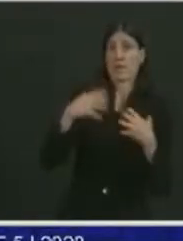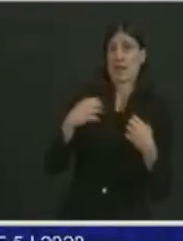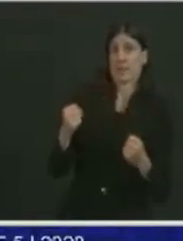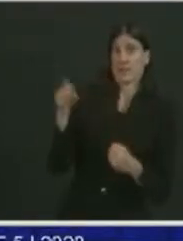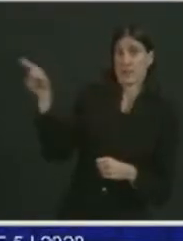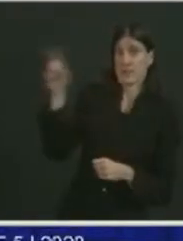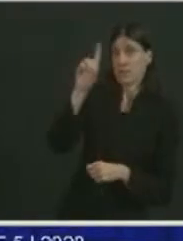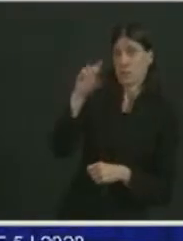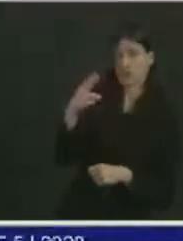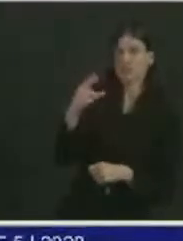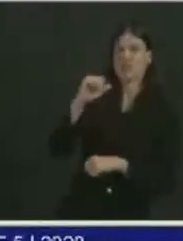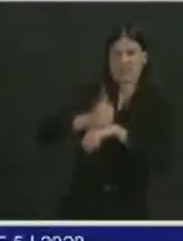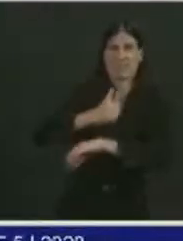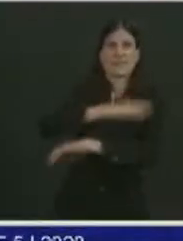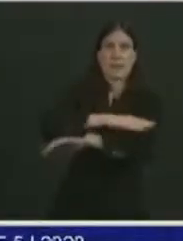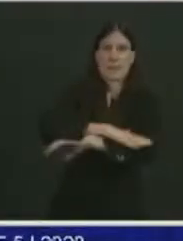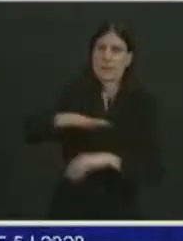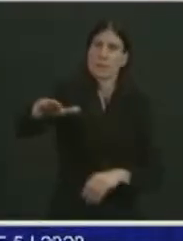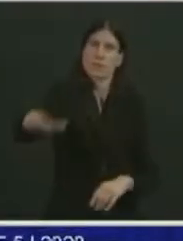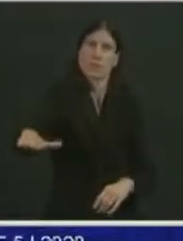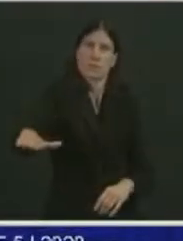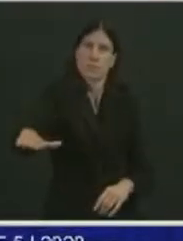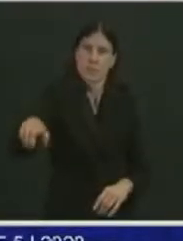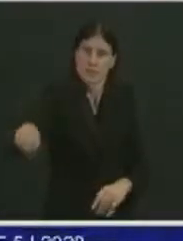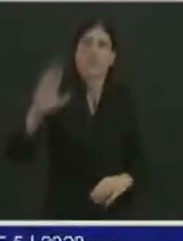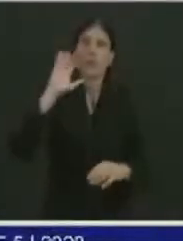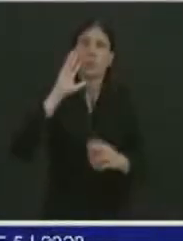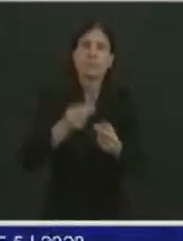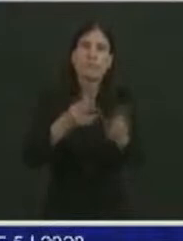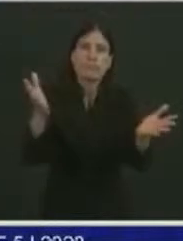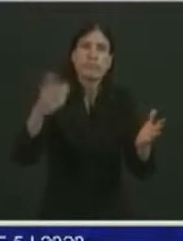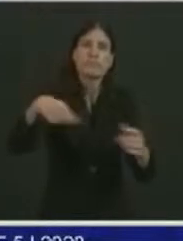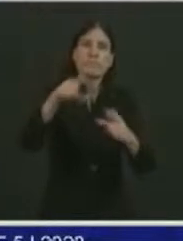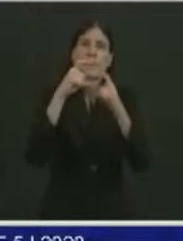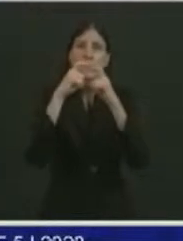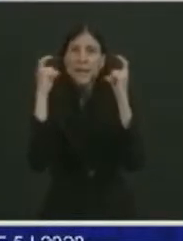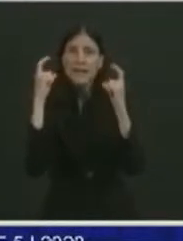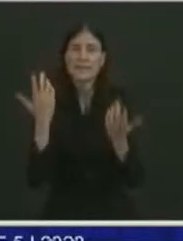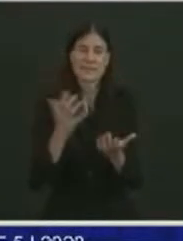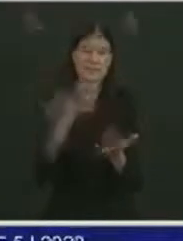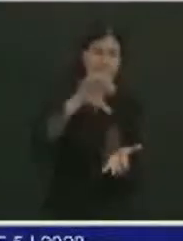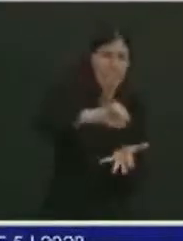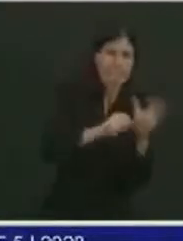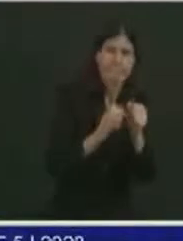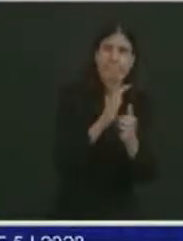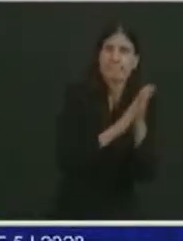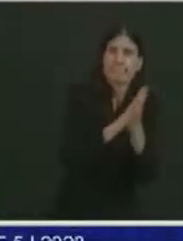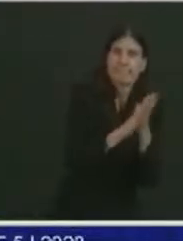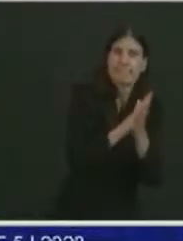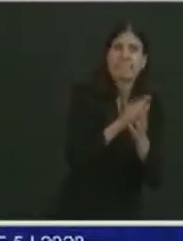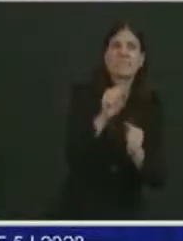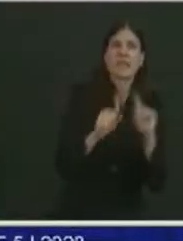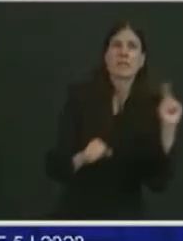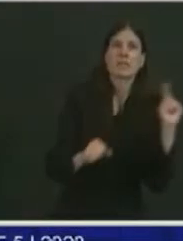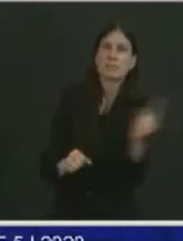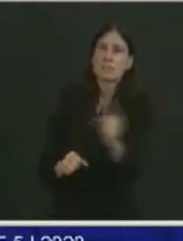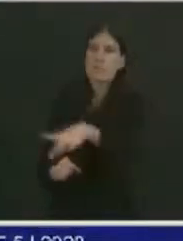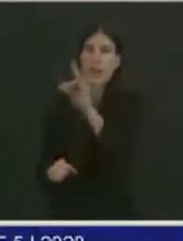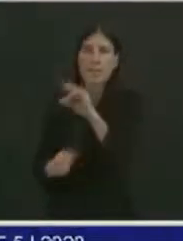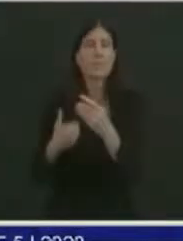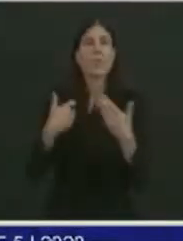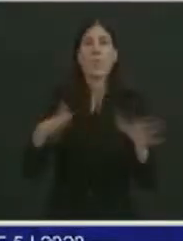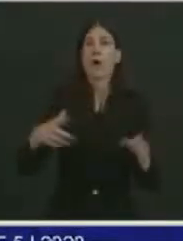We want you to protest. We want you to exercise your rights. We want you to stand up against injustice and be part of a movement that will bring